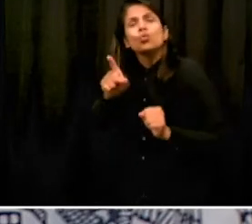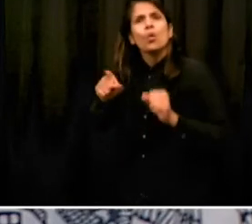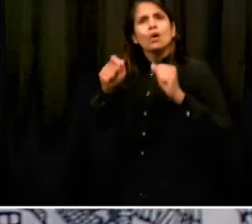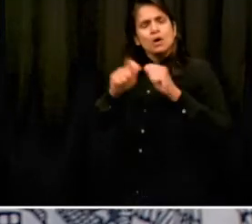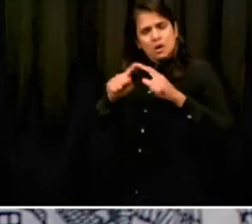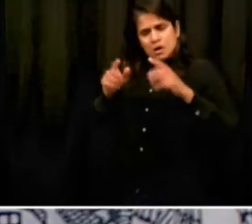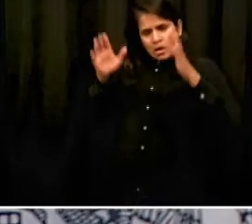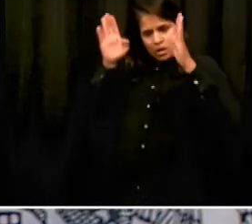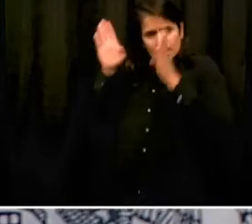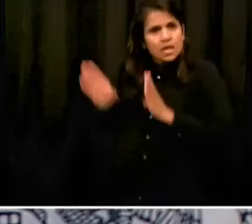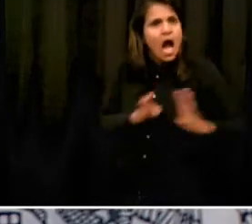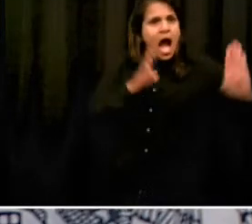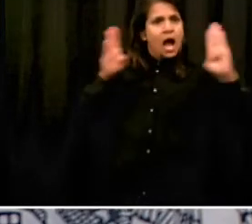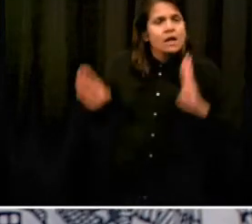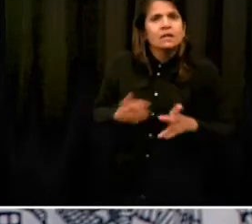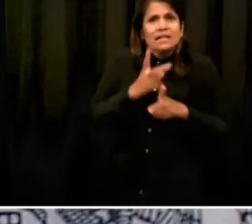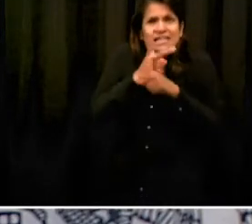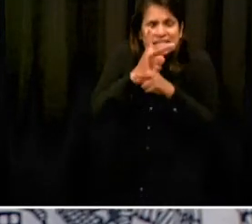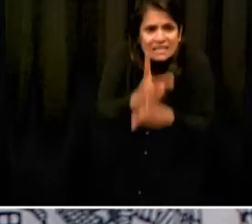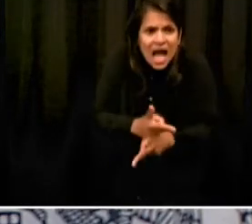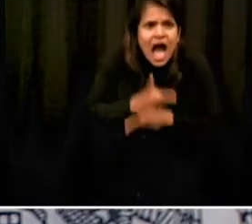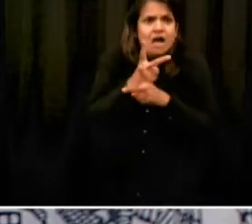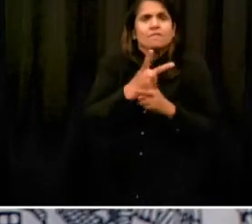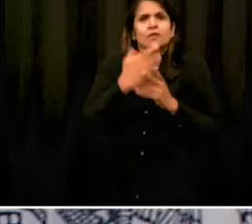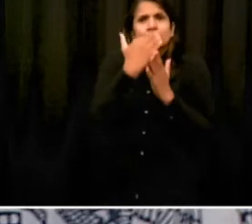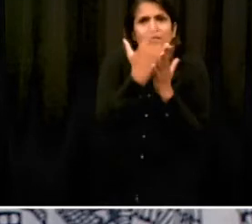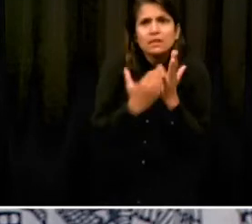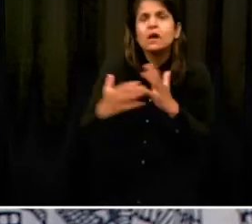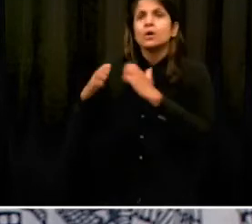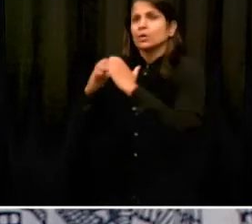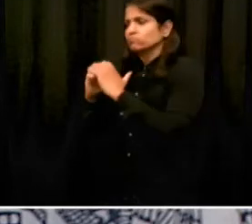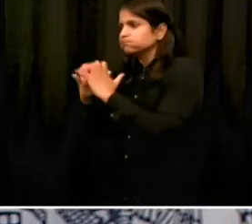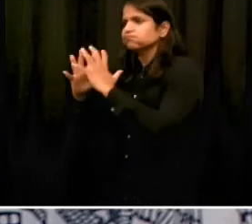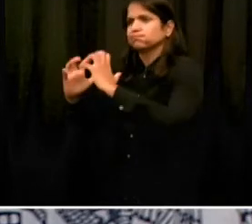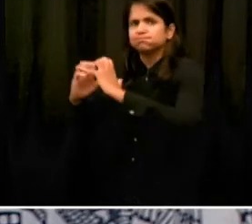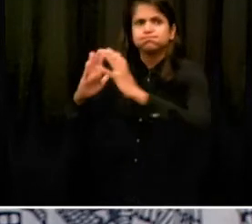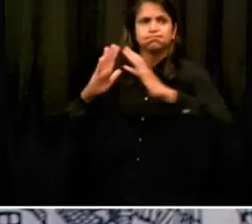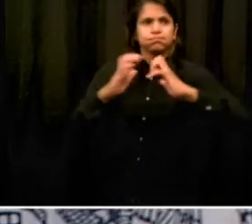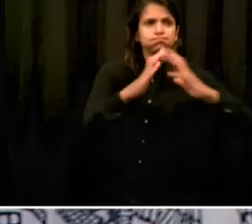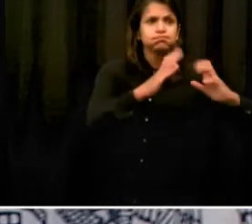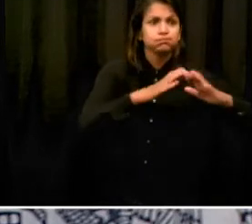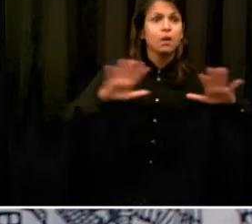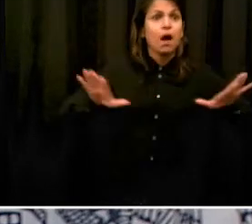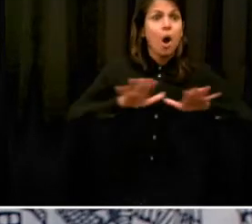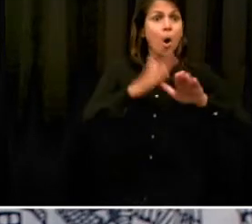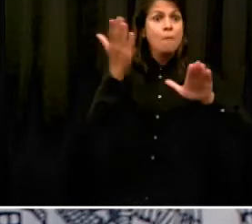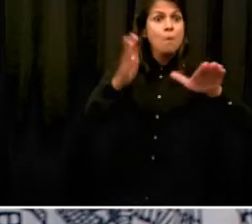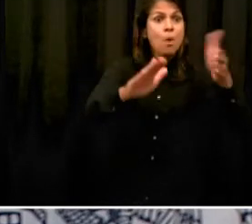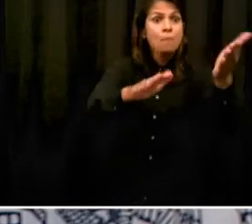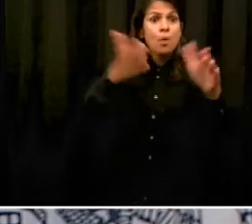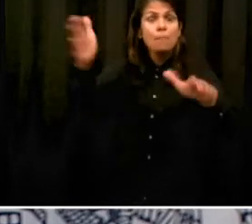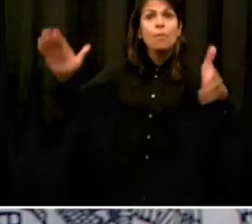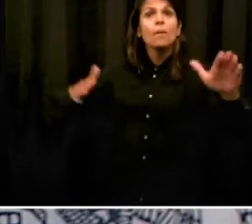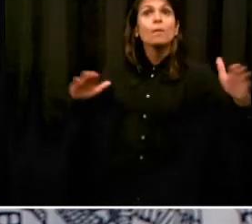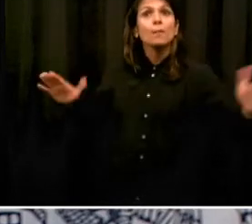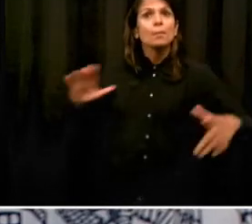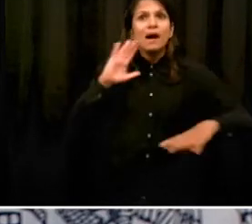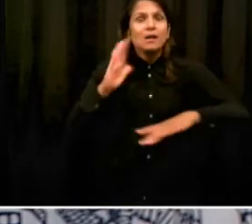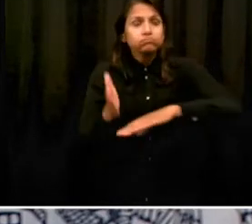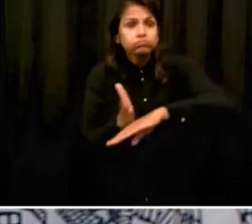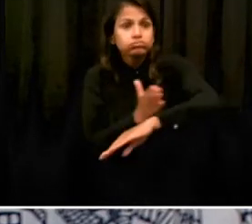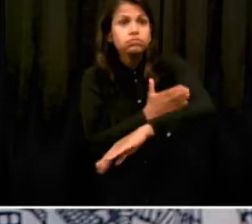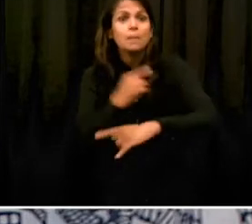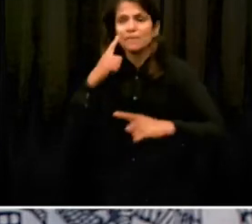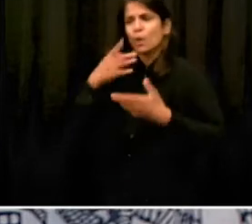best way to improve public safety. And of course, to continue to see our court system, our DAs, maximize